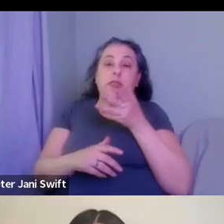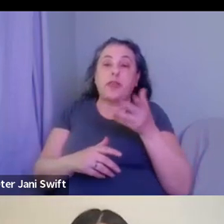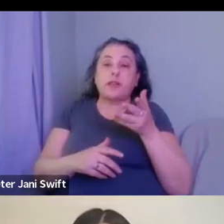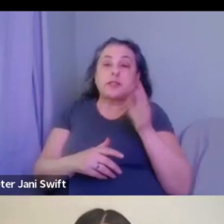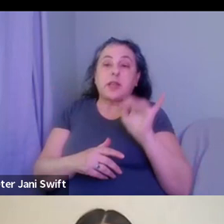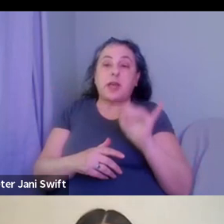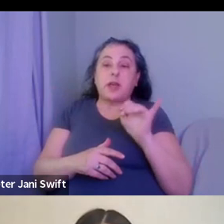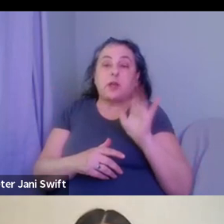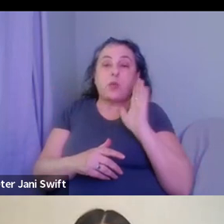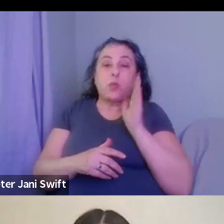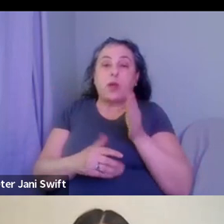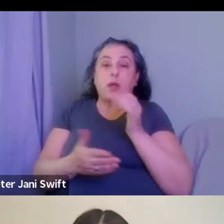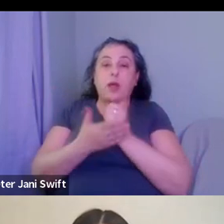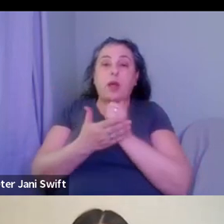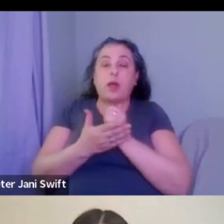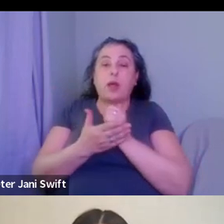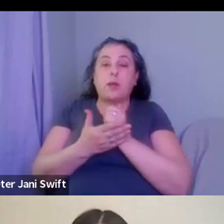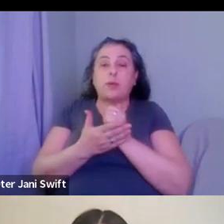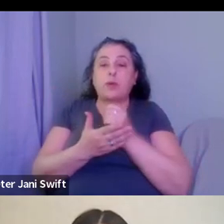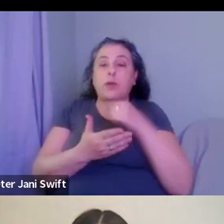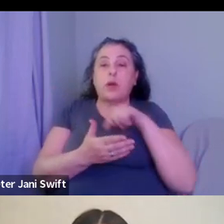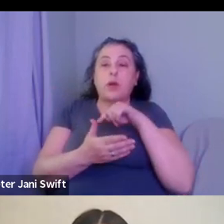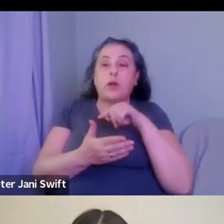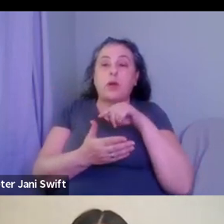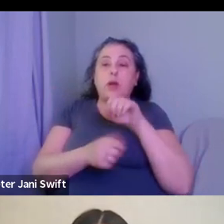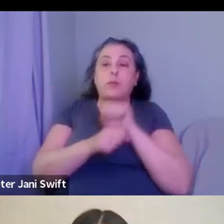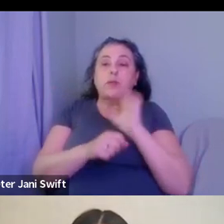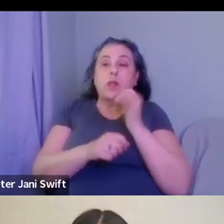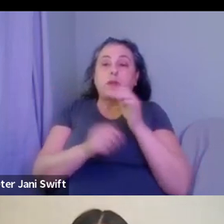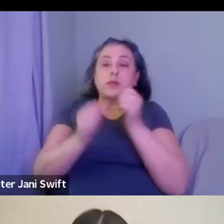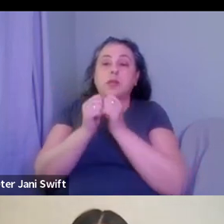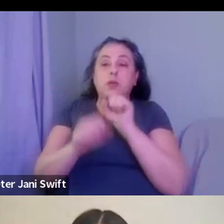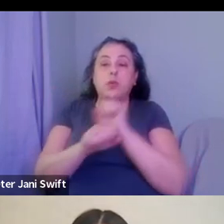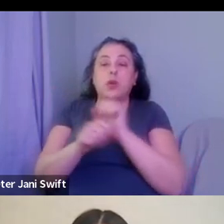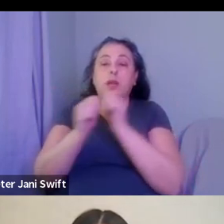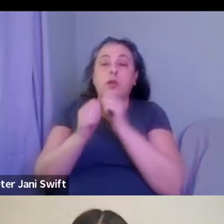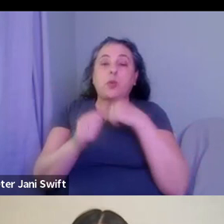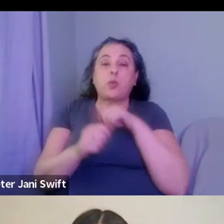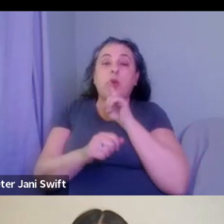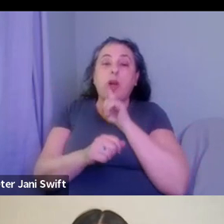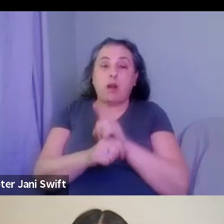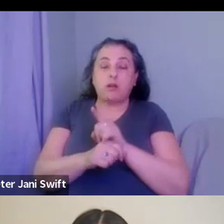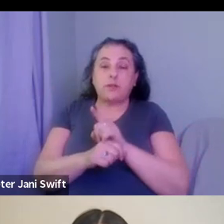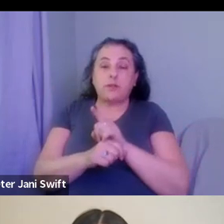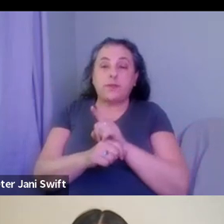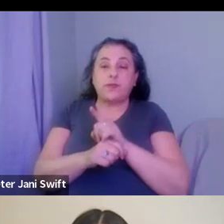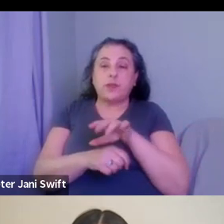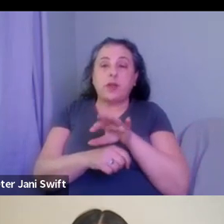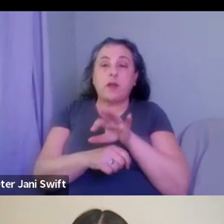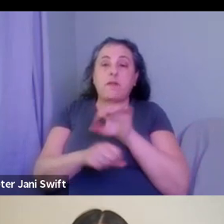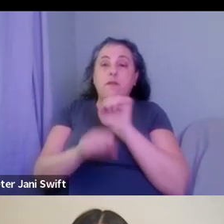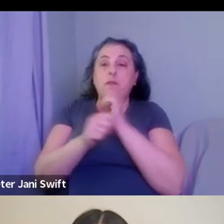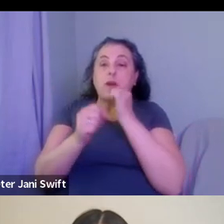that will help us and all of us together, working together as we are to fight